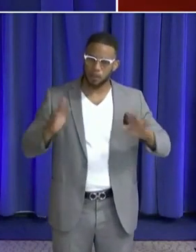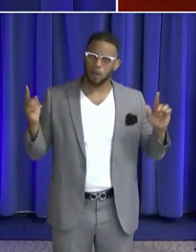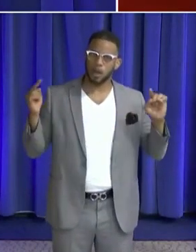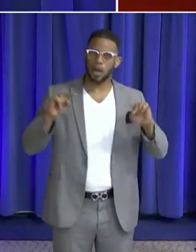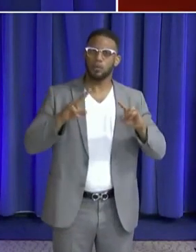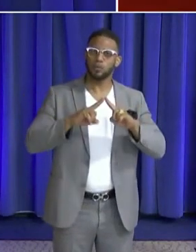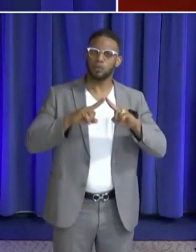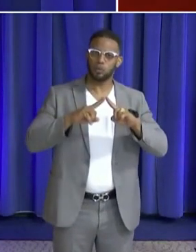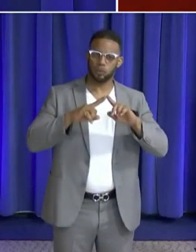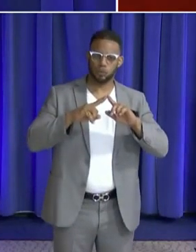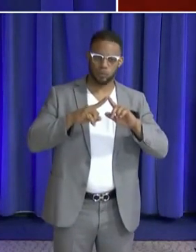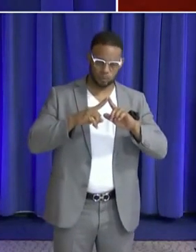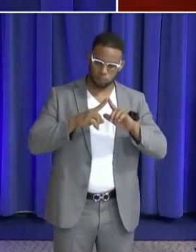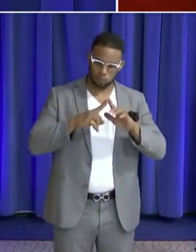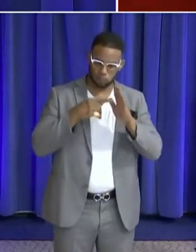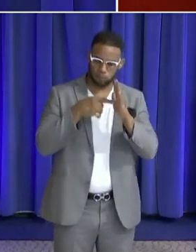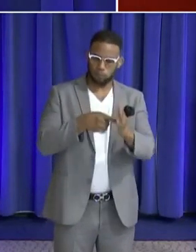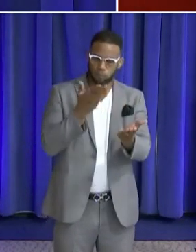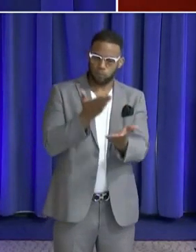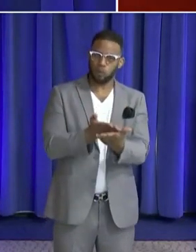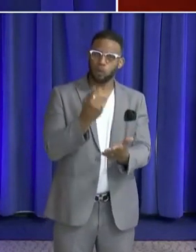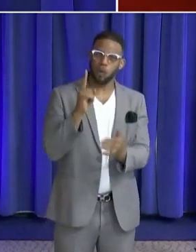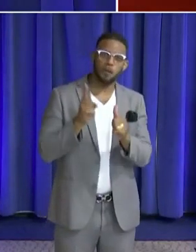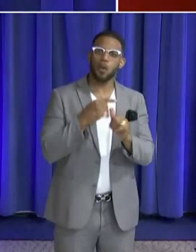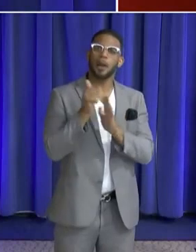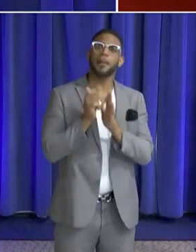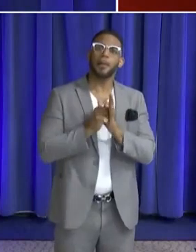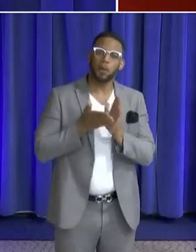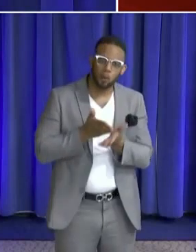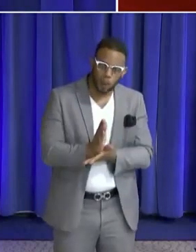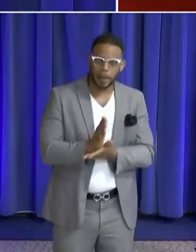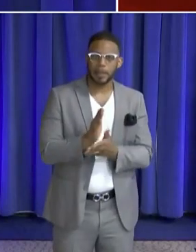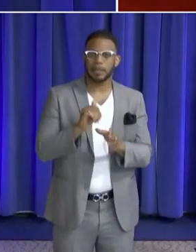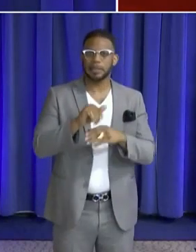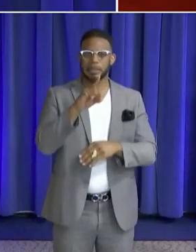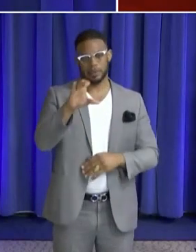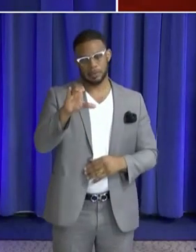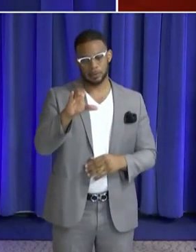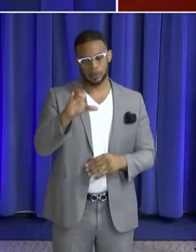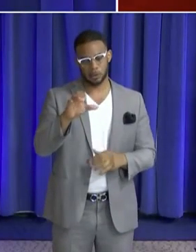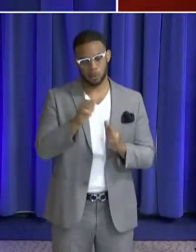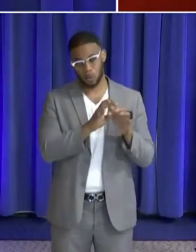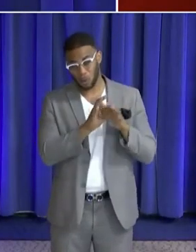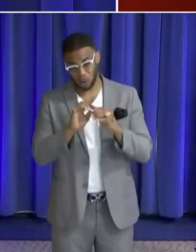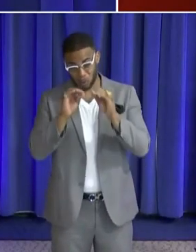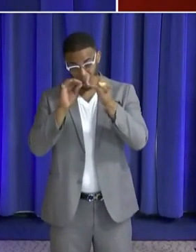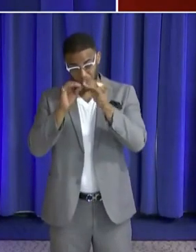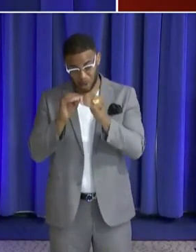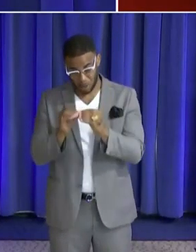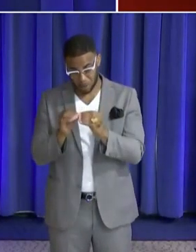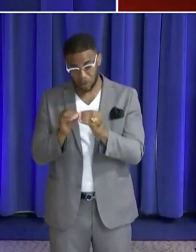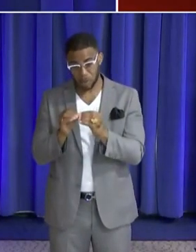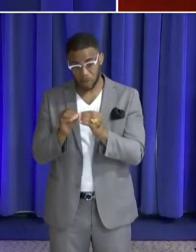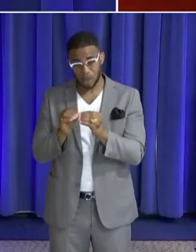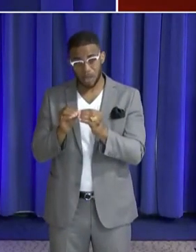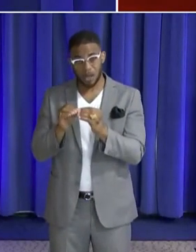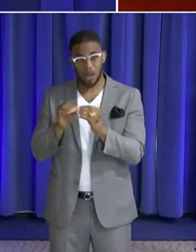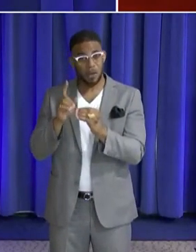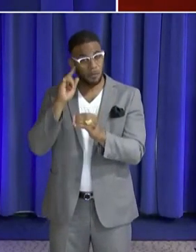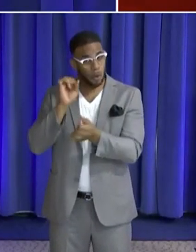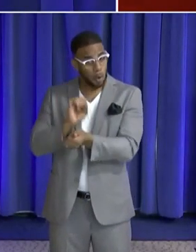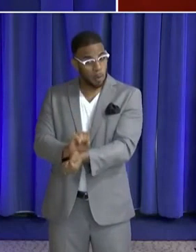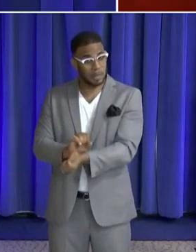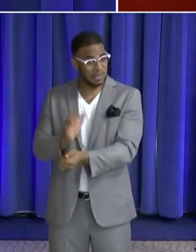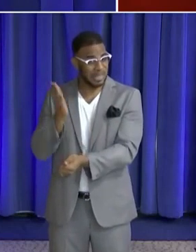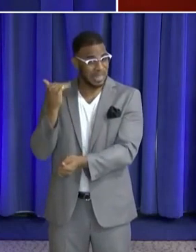exercise their First Amendment right in Washington, D.C. With regards to numbers of arrests over the last